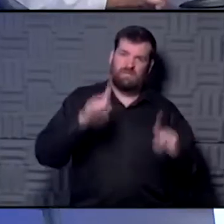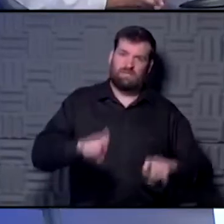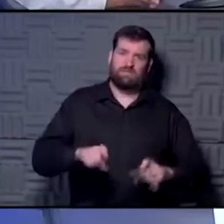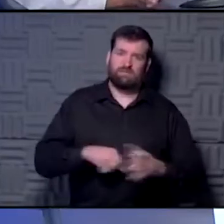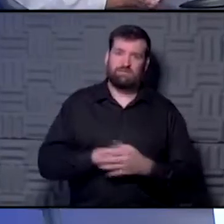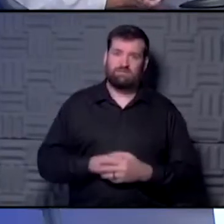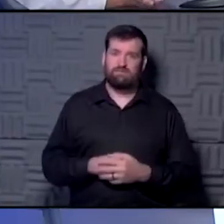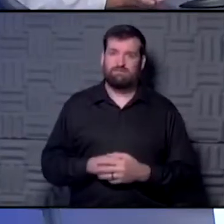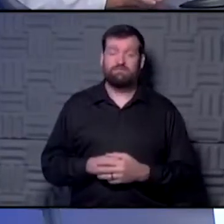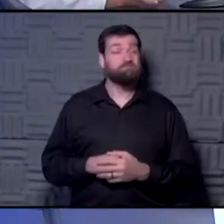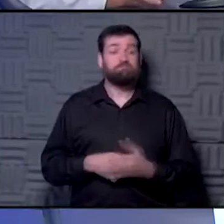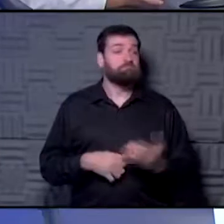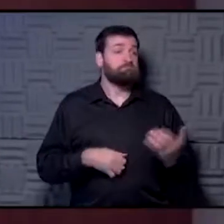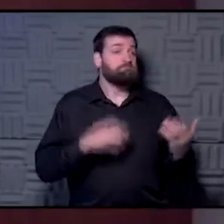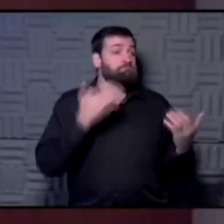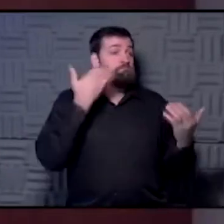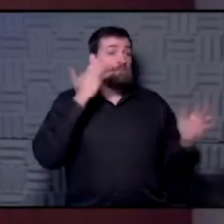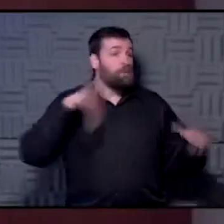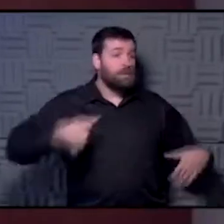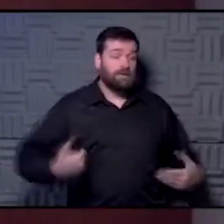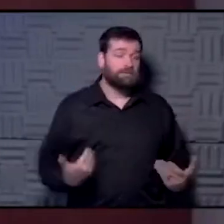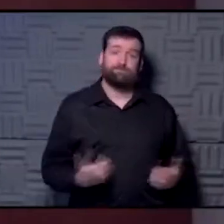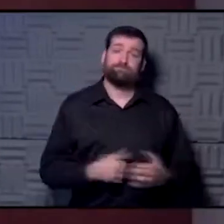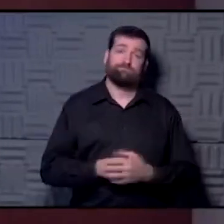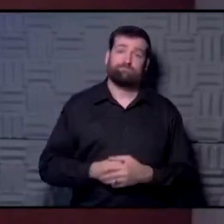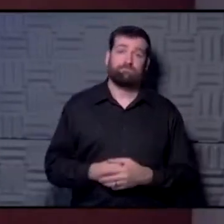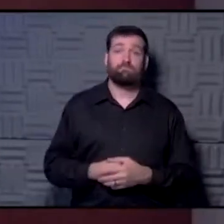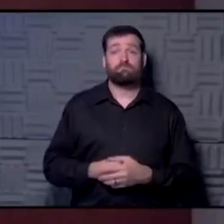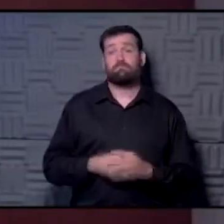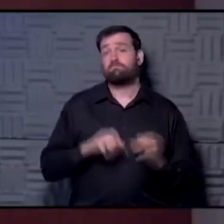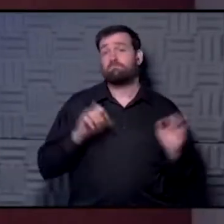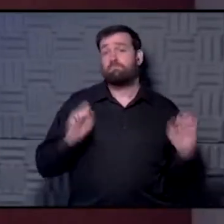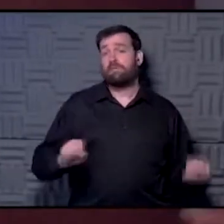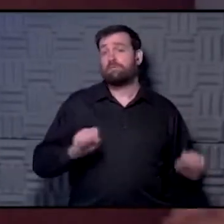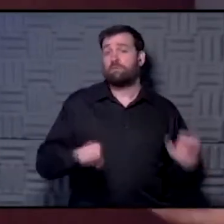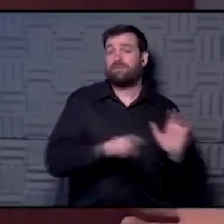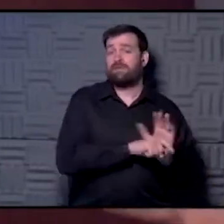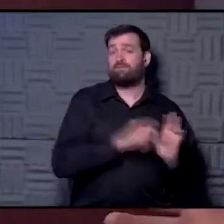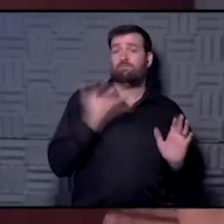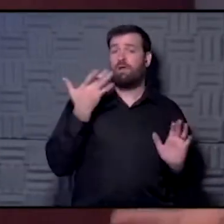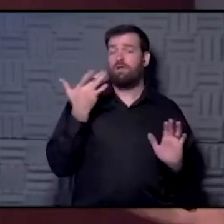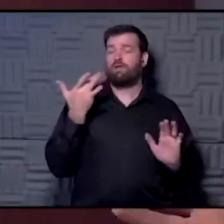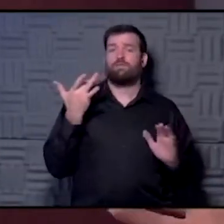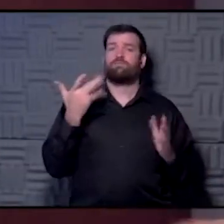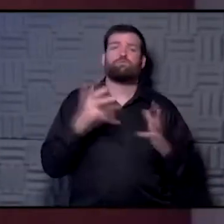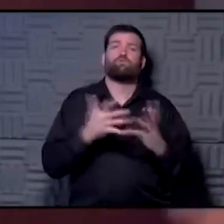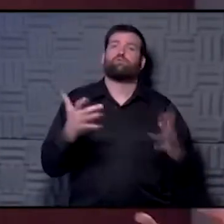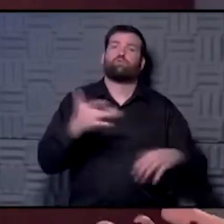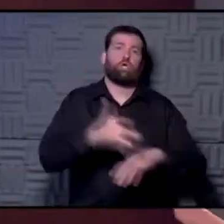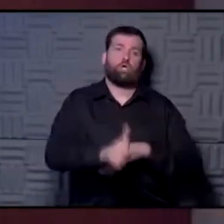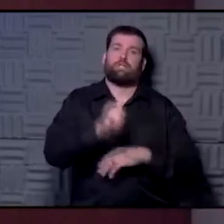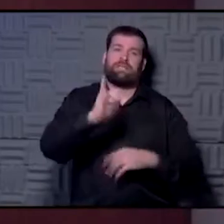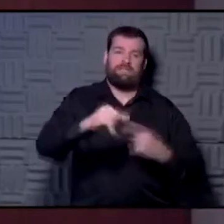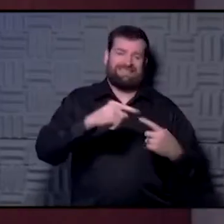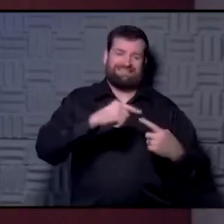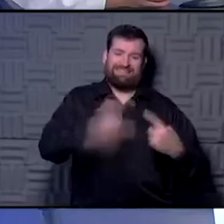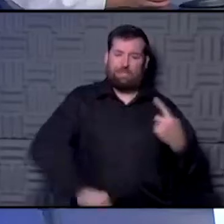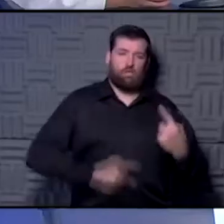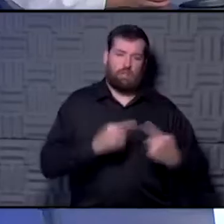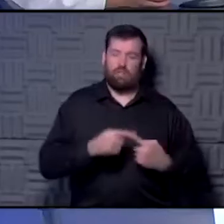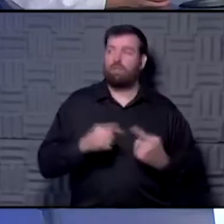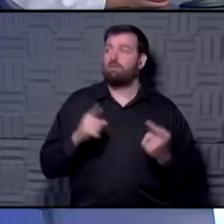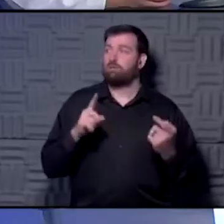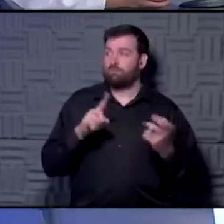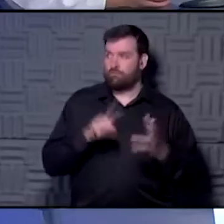say, is that I think we don't know yet. There's a chance that test was negative because it's too early in that cycle. Yeah. They haven't started